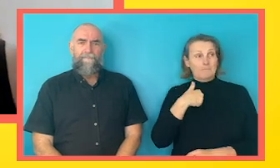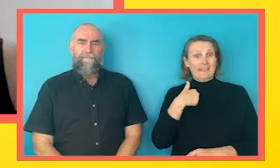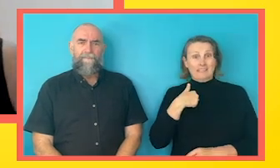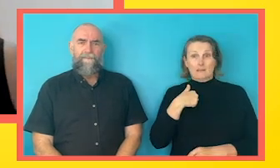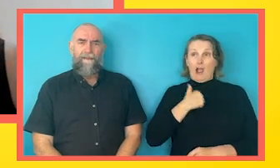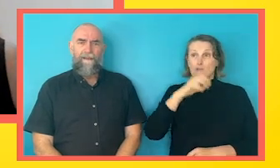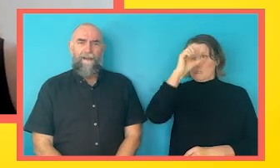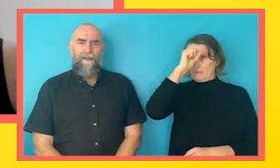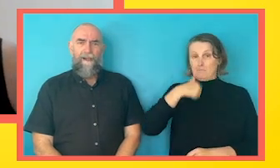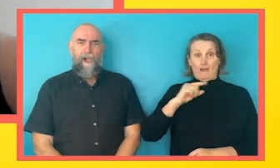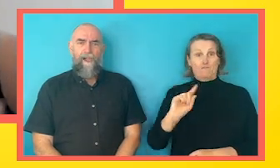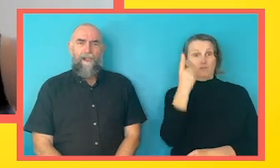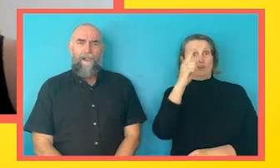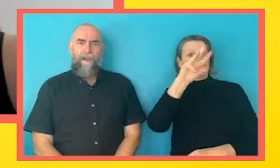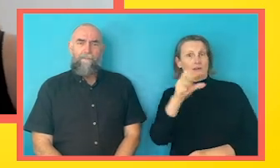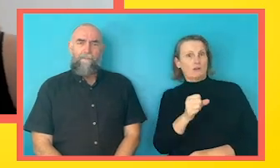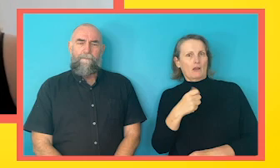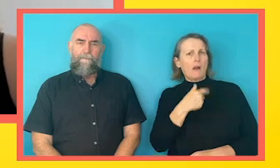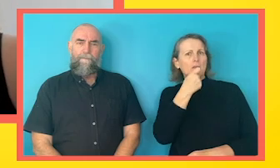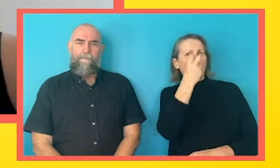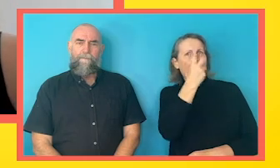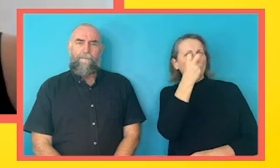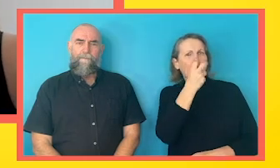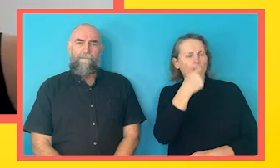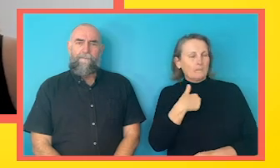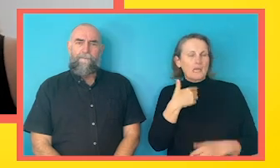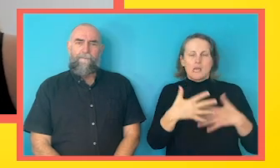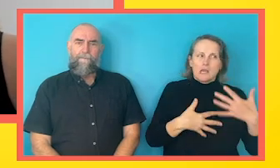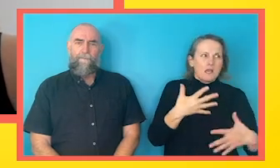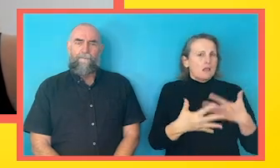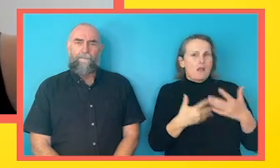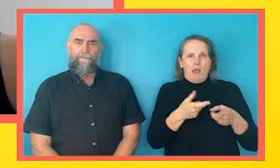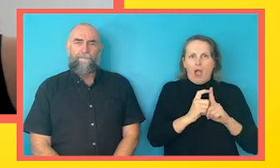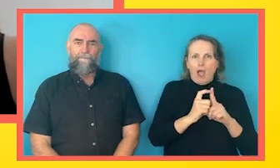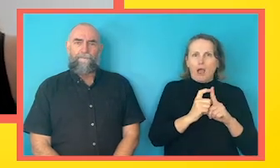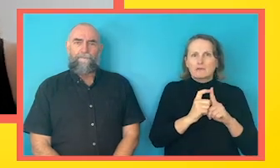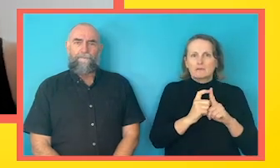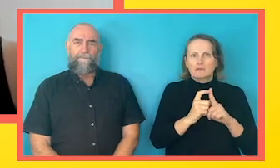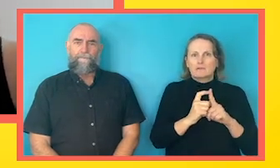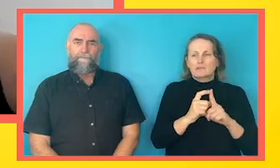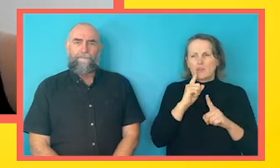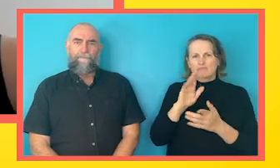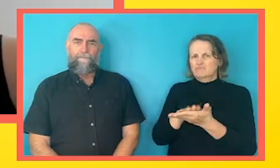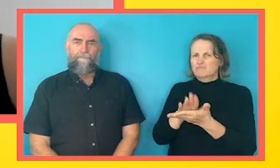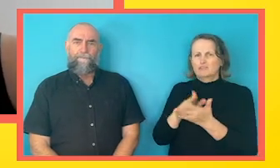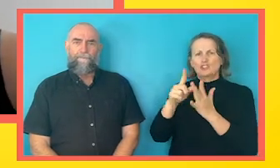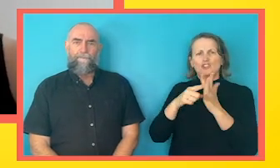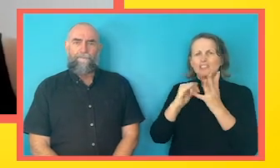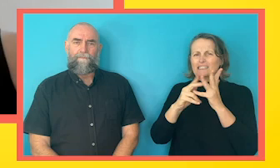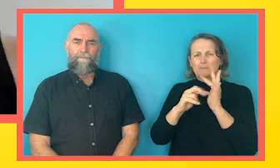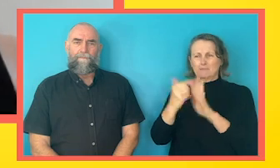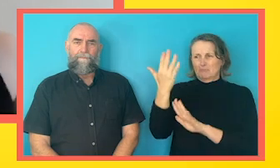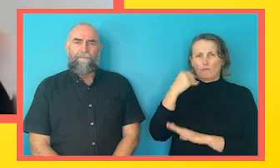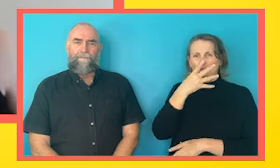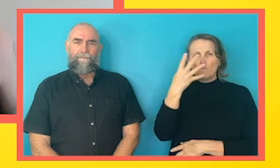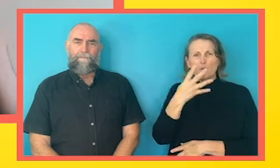older than she is, or per se. So it was 100% a valiant effort that she's competed